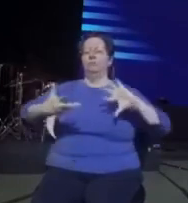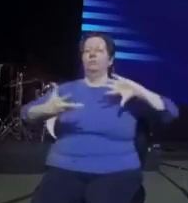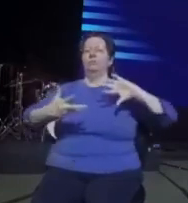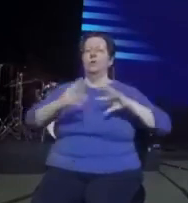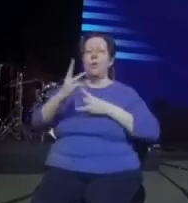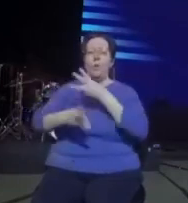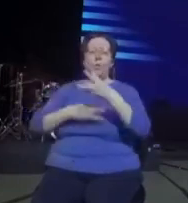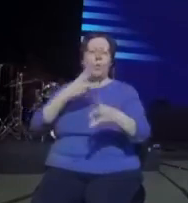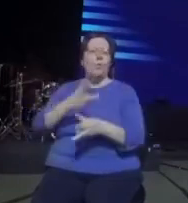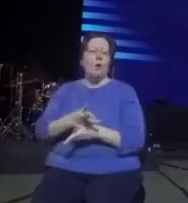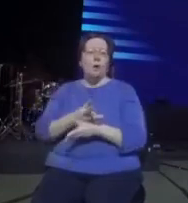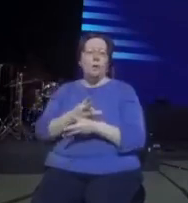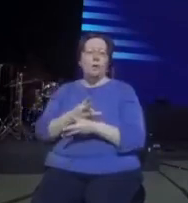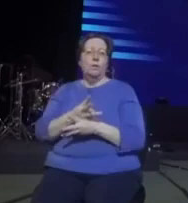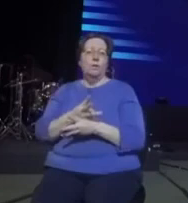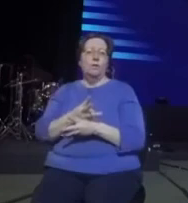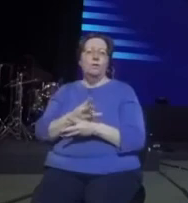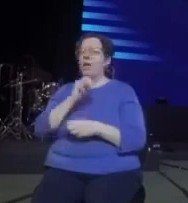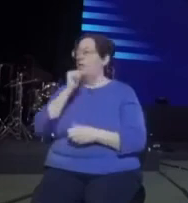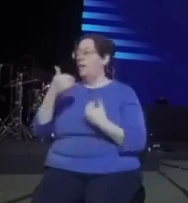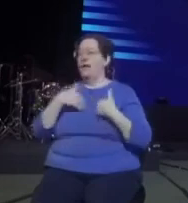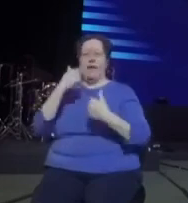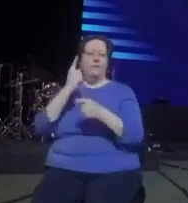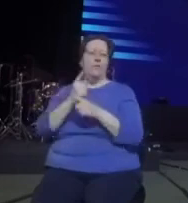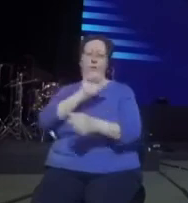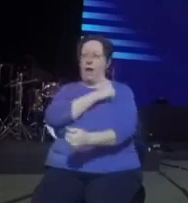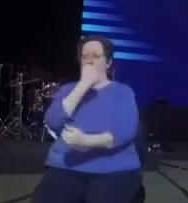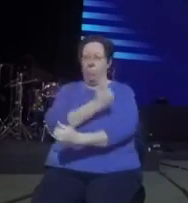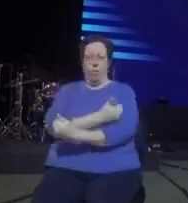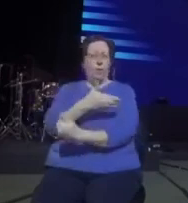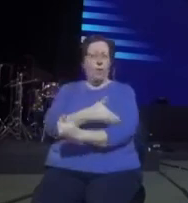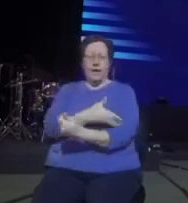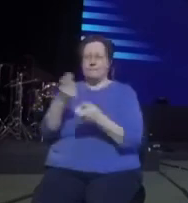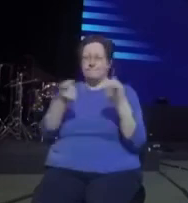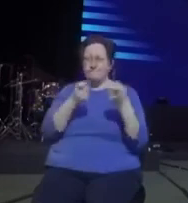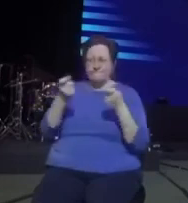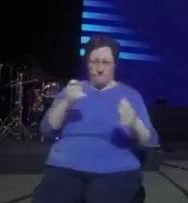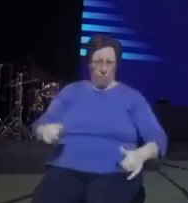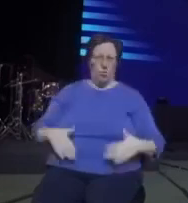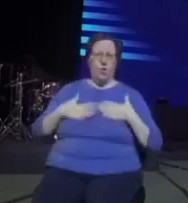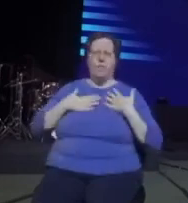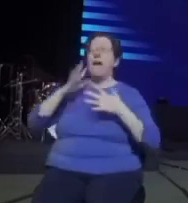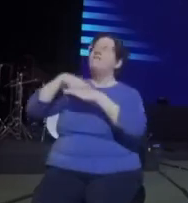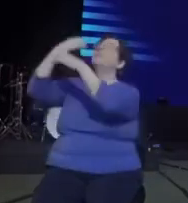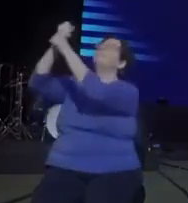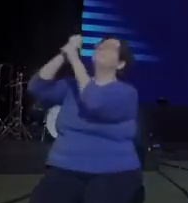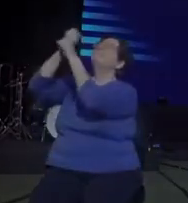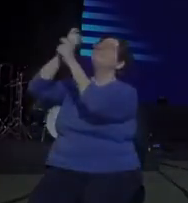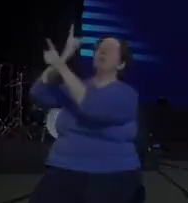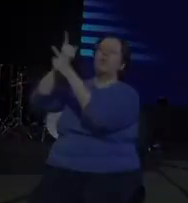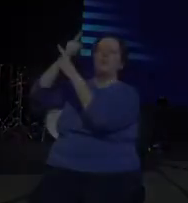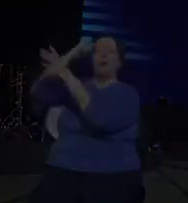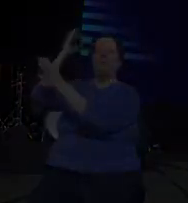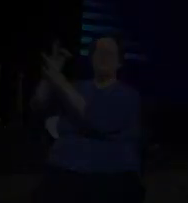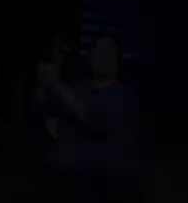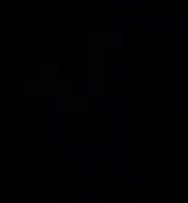refuses to have the right authority in their life and exercise the right faith.